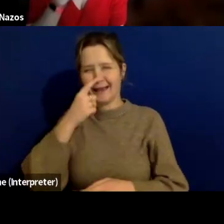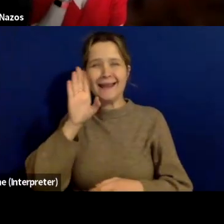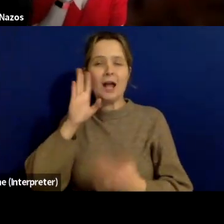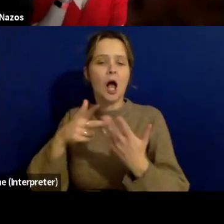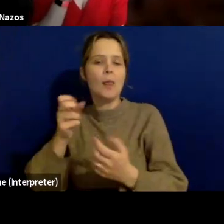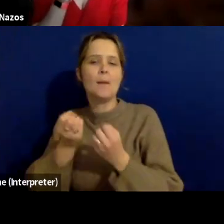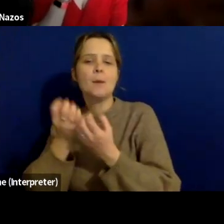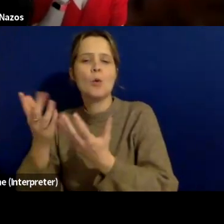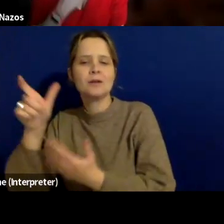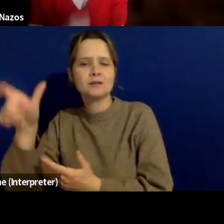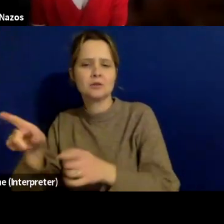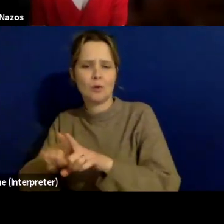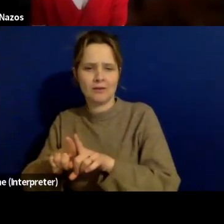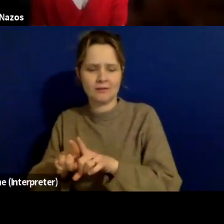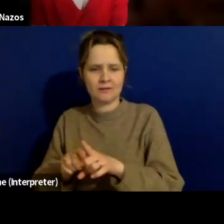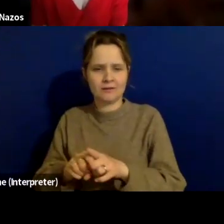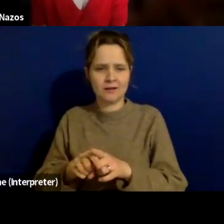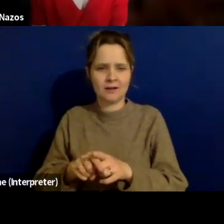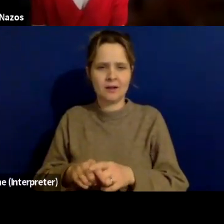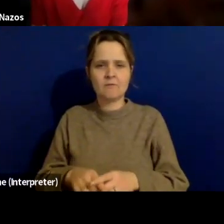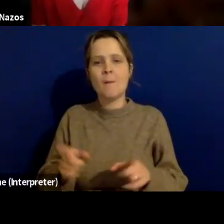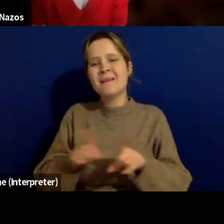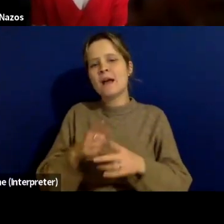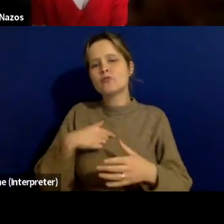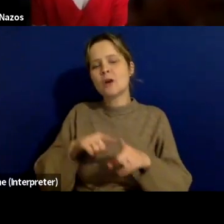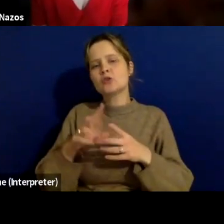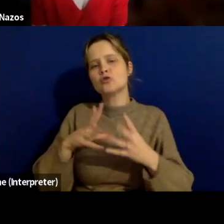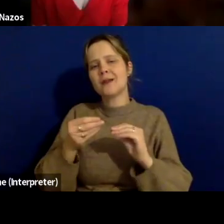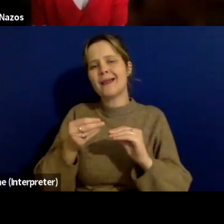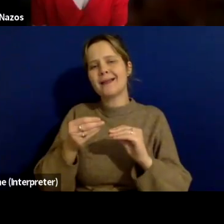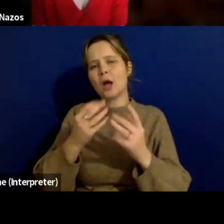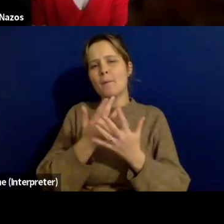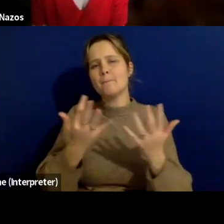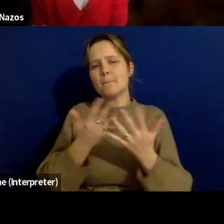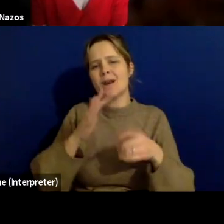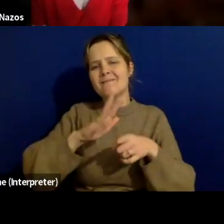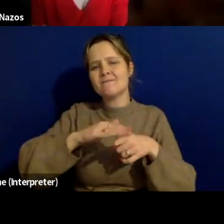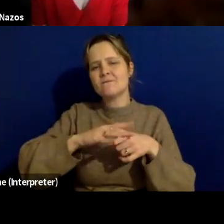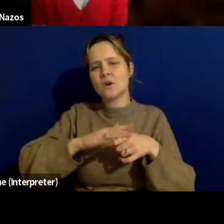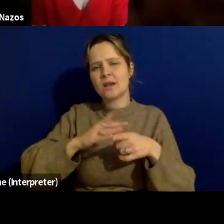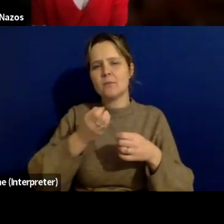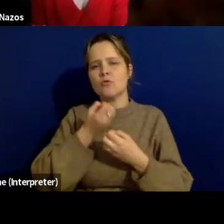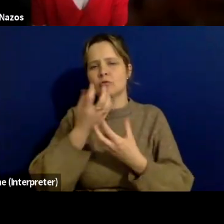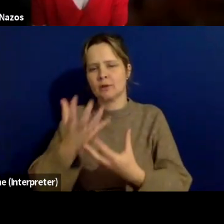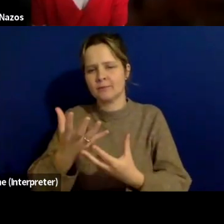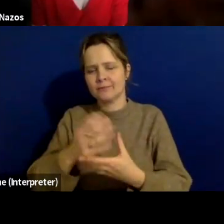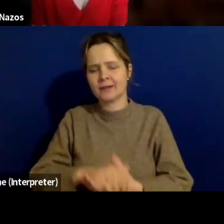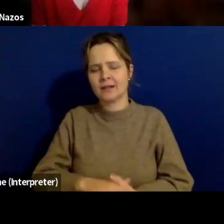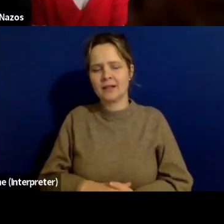to have something like a polyphonic poetry, I'm really debtful to Brian